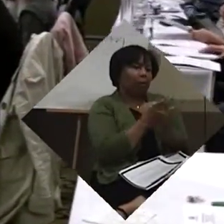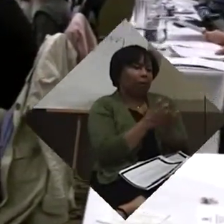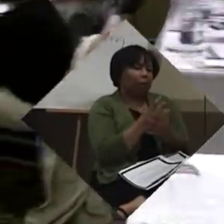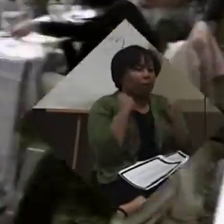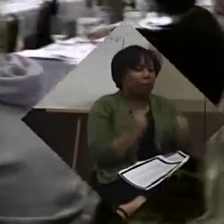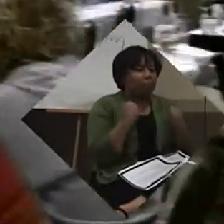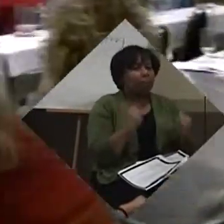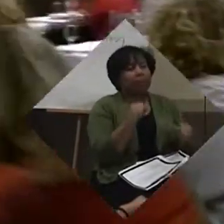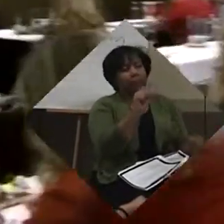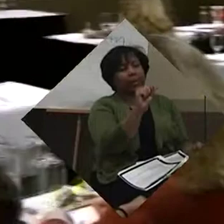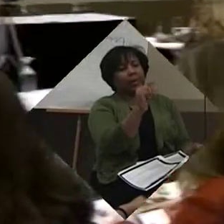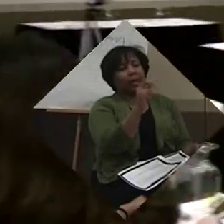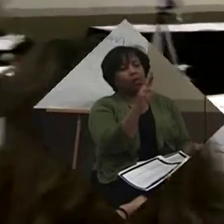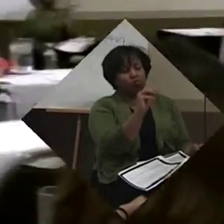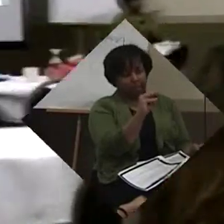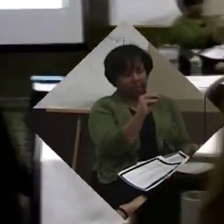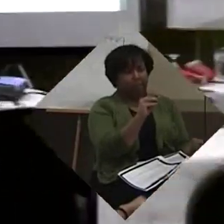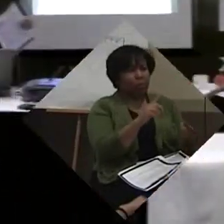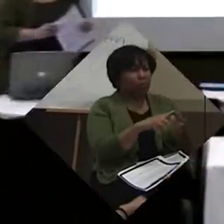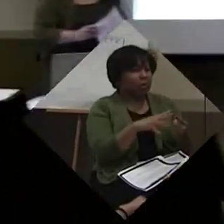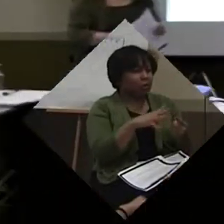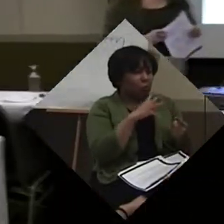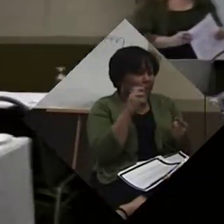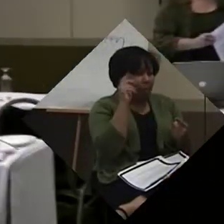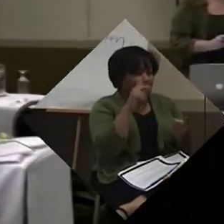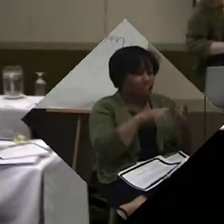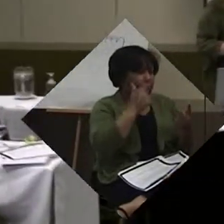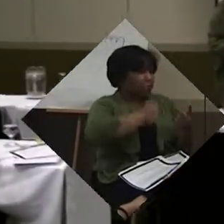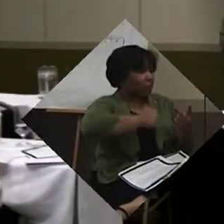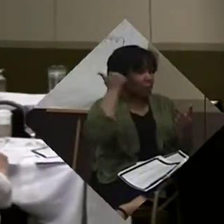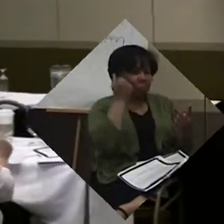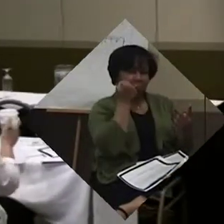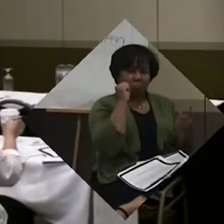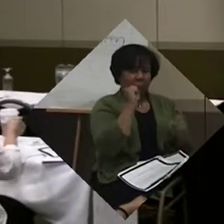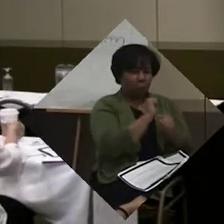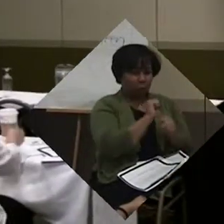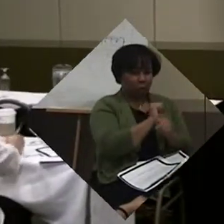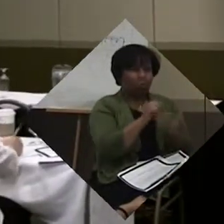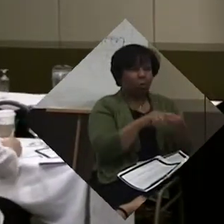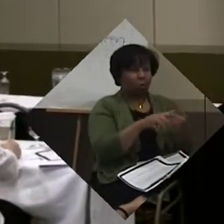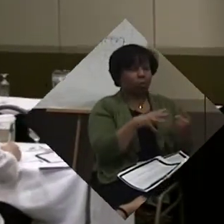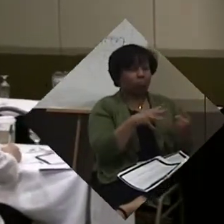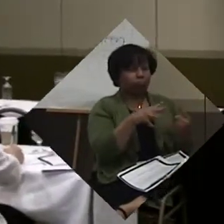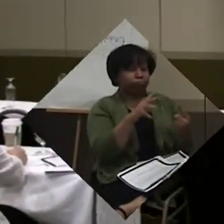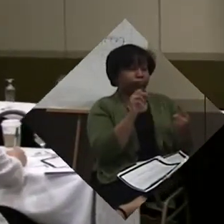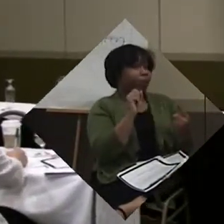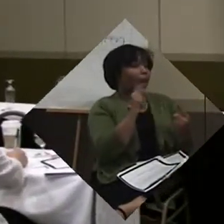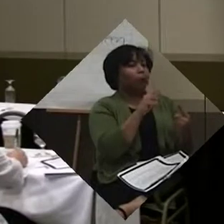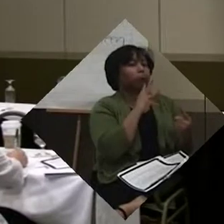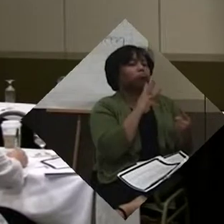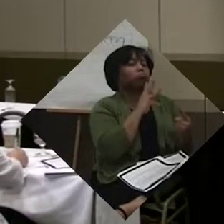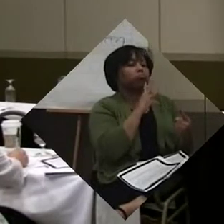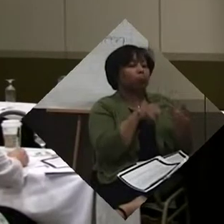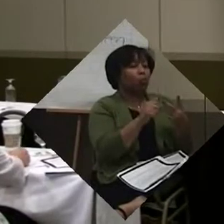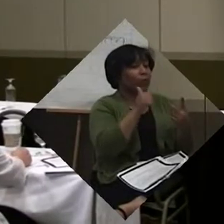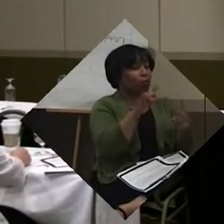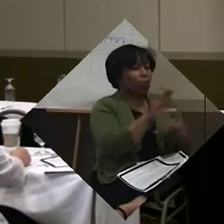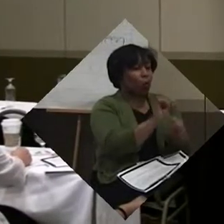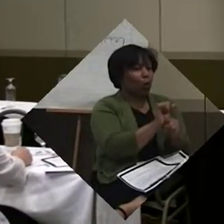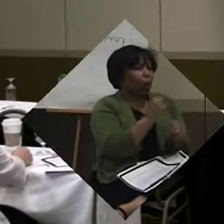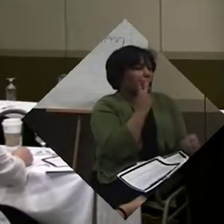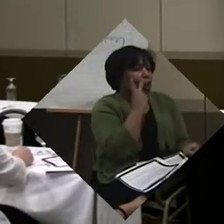She's talking back. And what else? Talking back. She's refusing to do her work. What does it